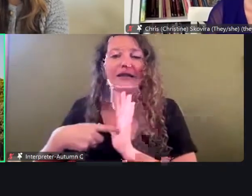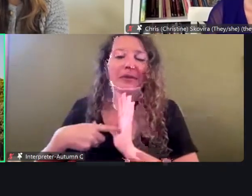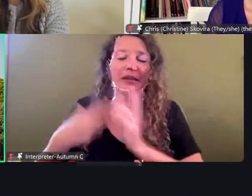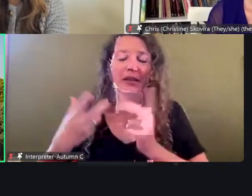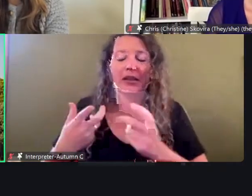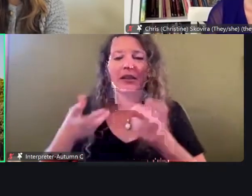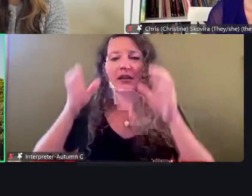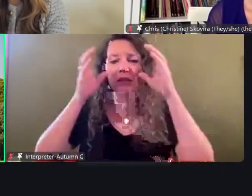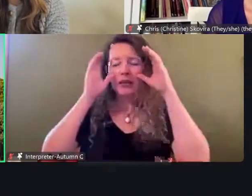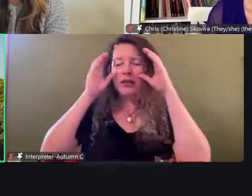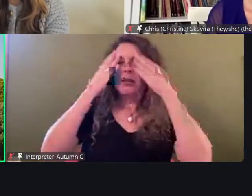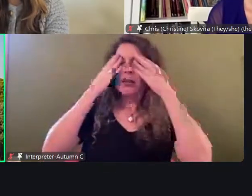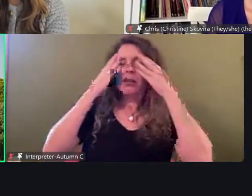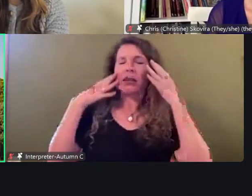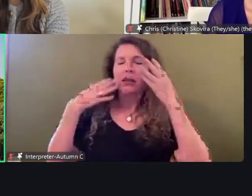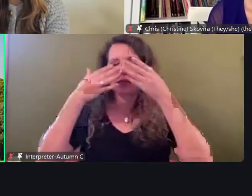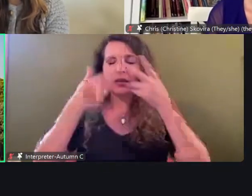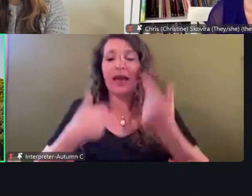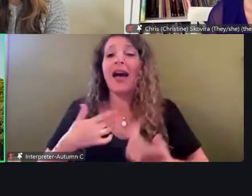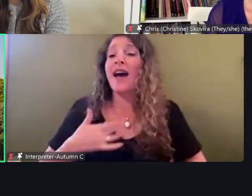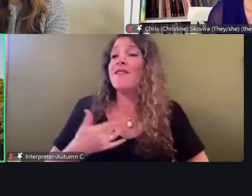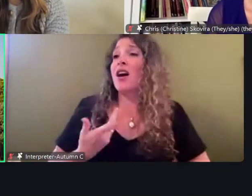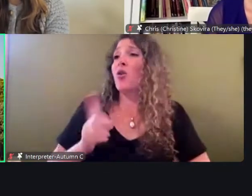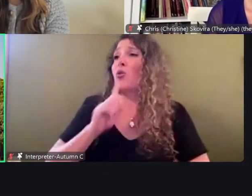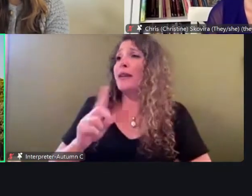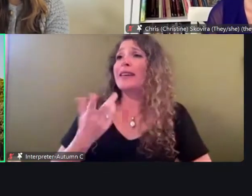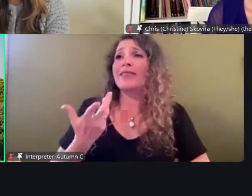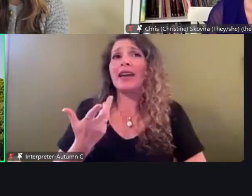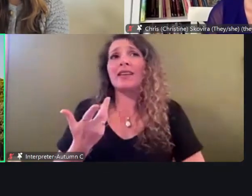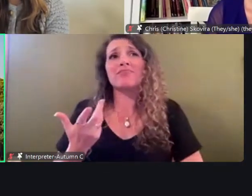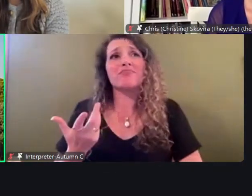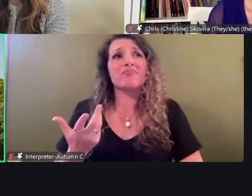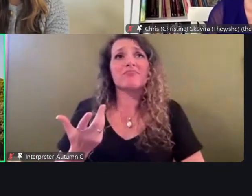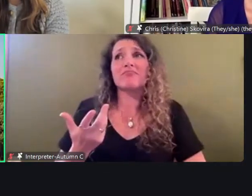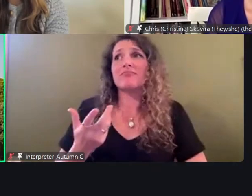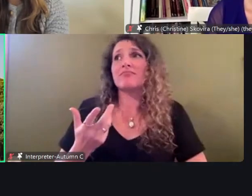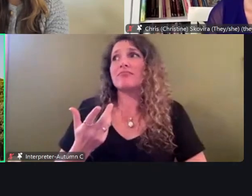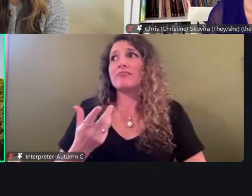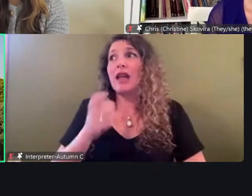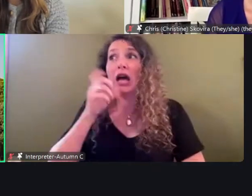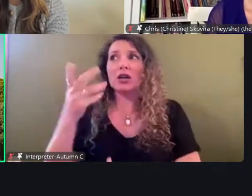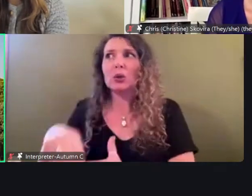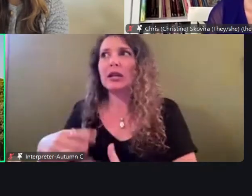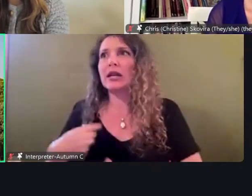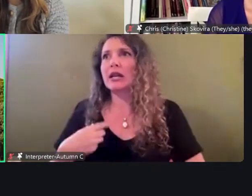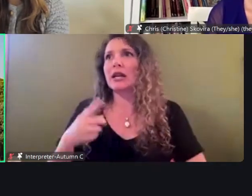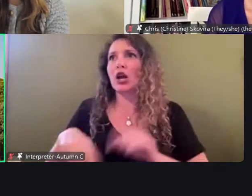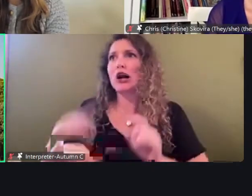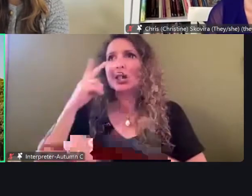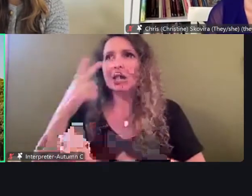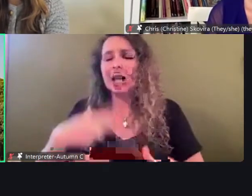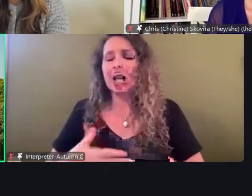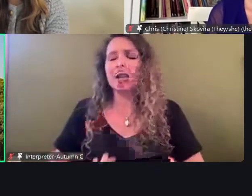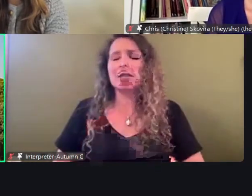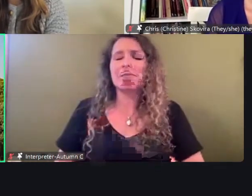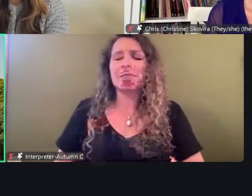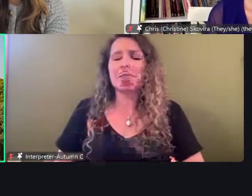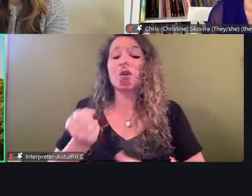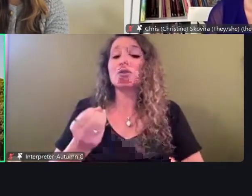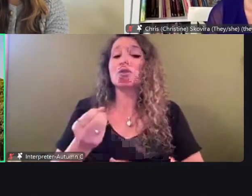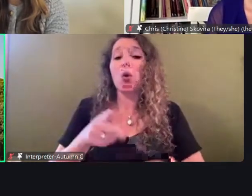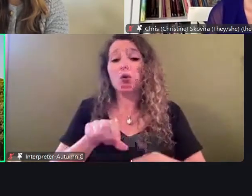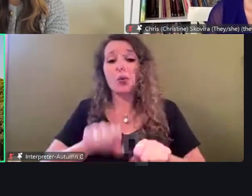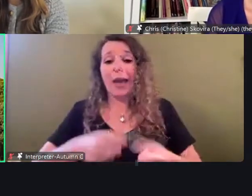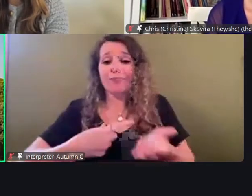Well, I just felt very passive. And I didn't think that I could be a part of it because I didn't see. I was like, okay. So you can unpack